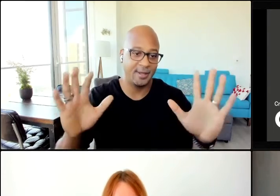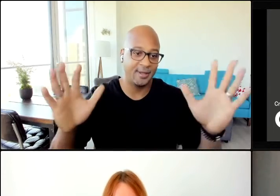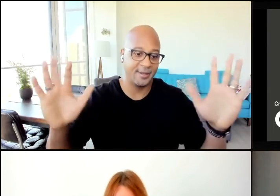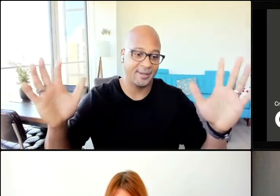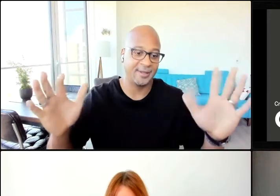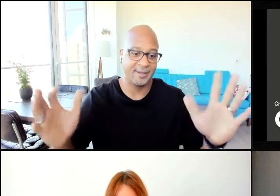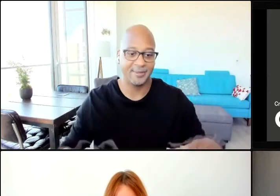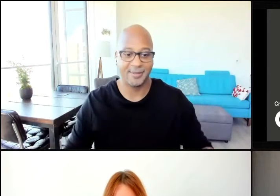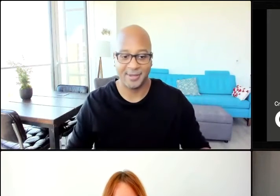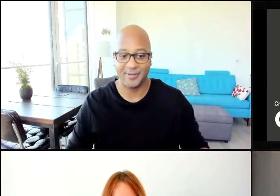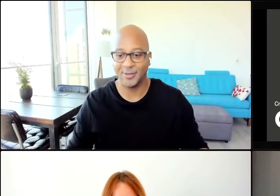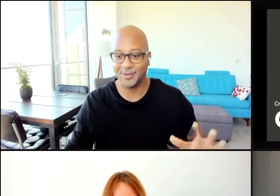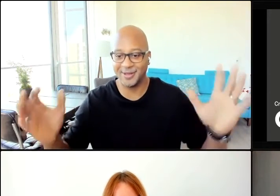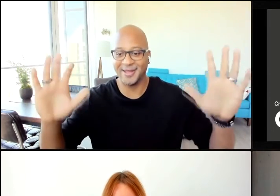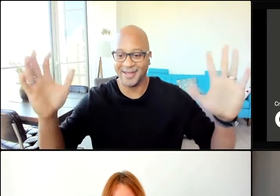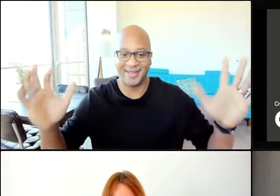Hey.